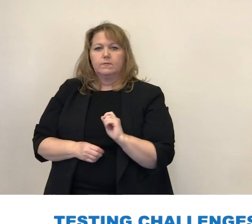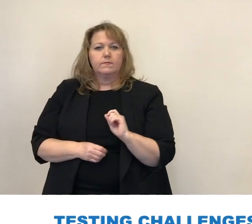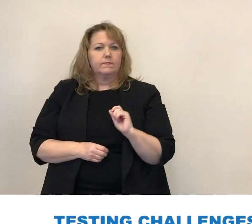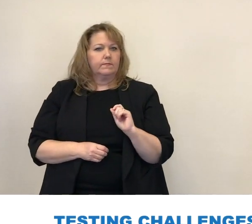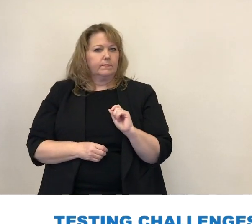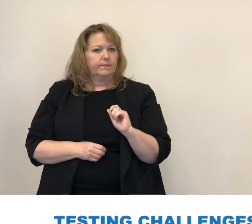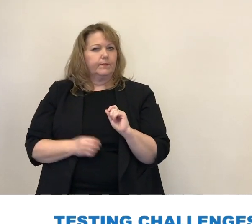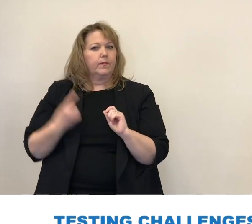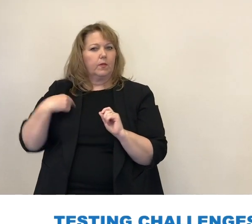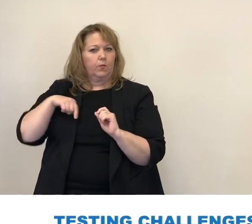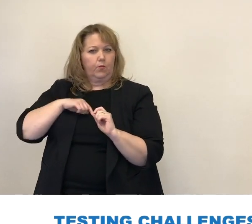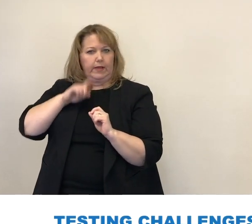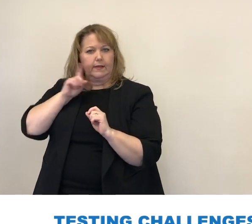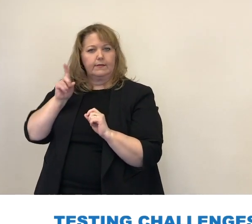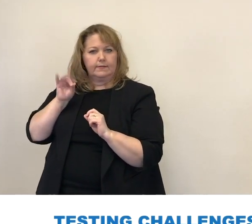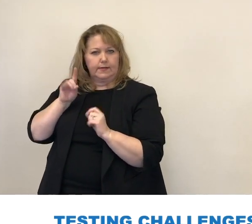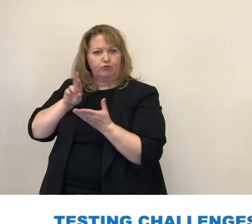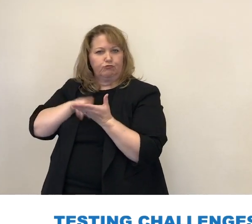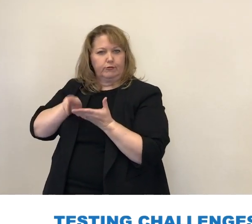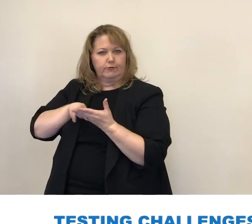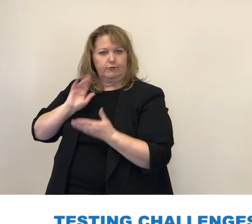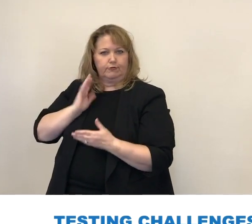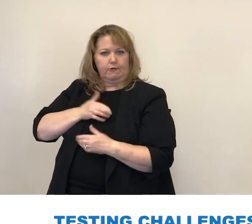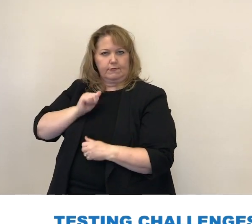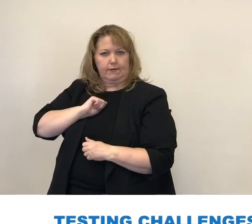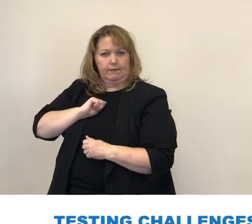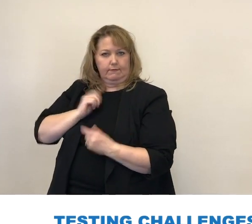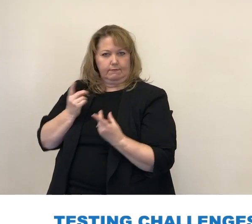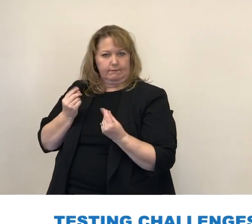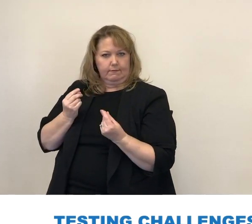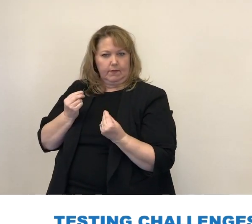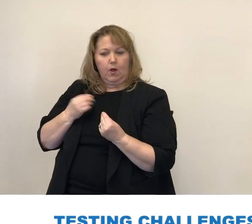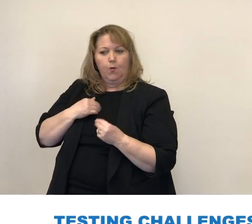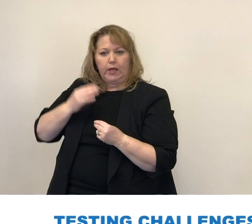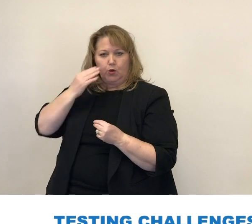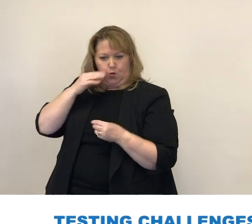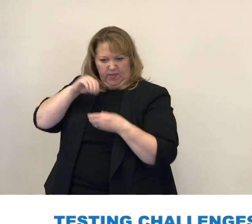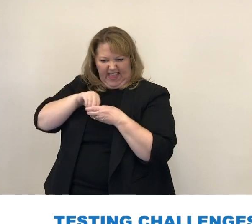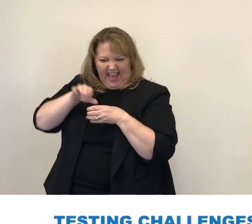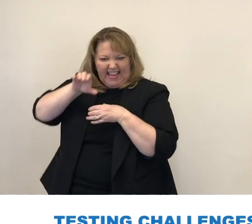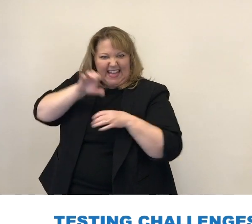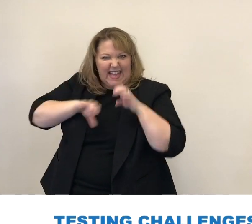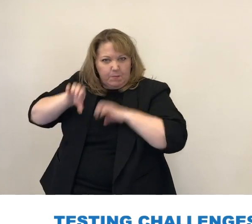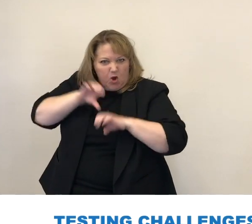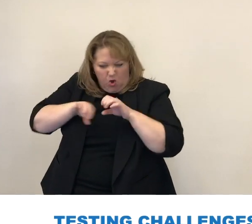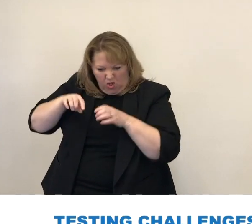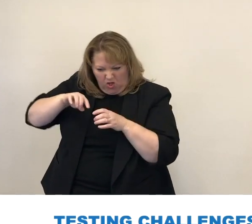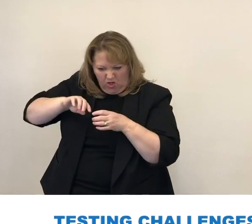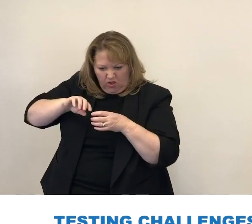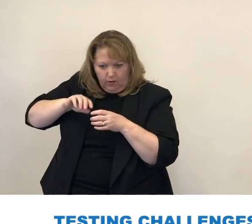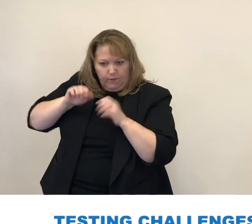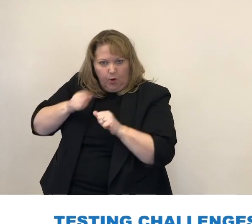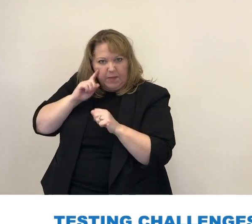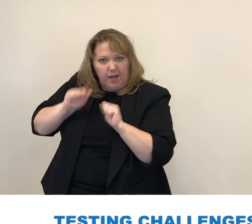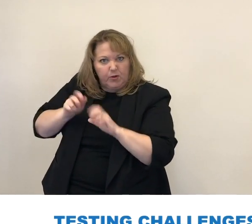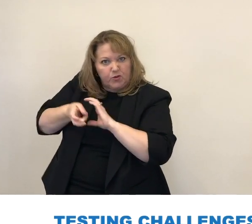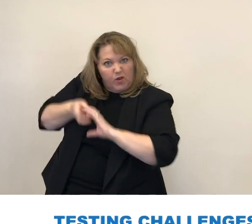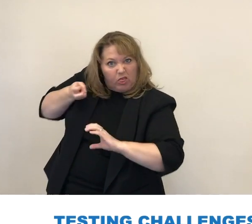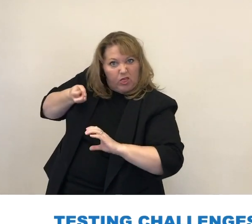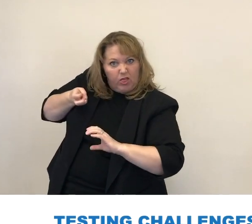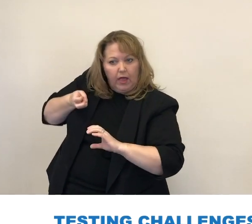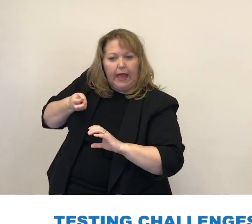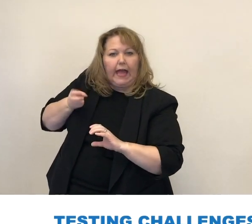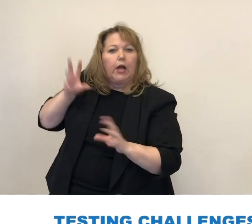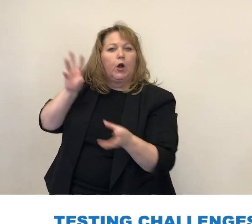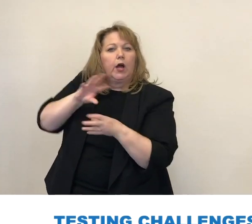this function. We knew that those products were available, and many of them had extremely high quality. But we would have had to wait in line for the FDA